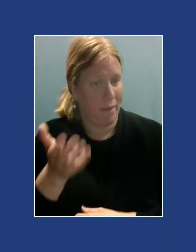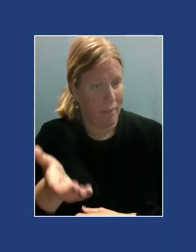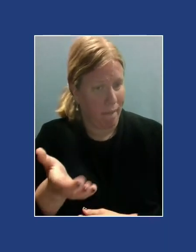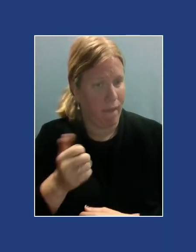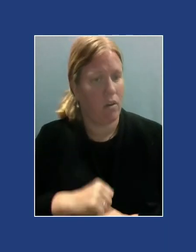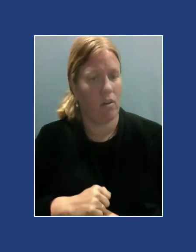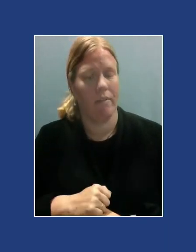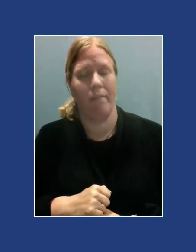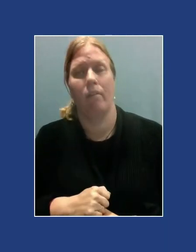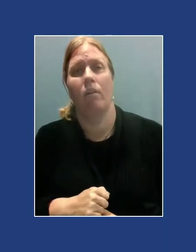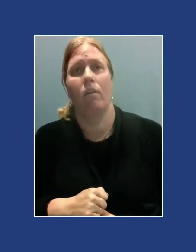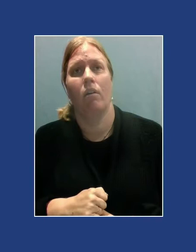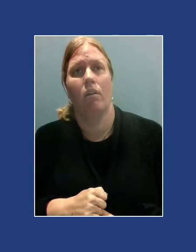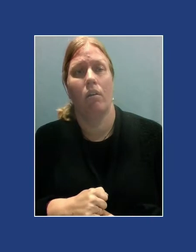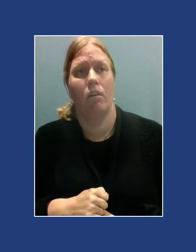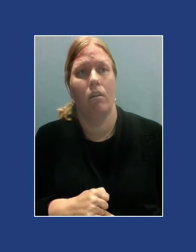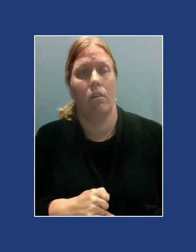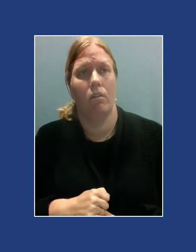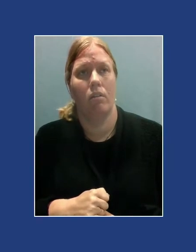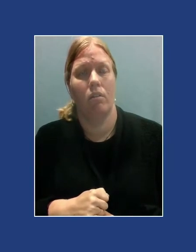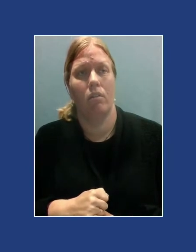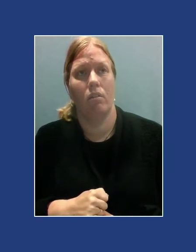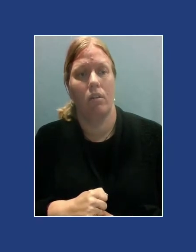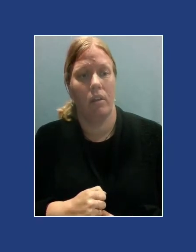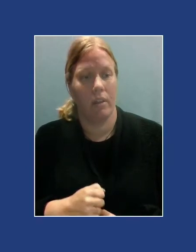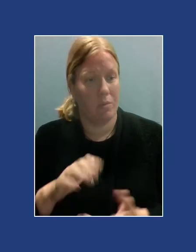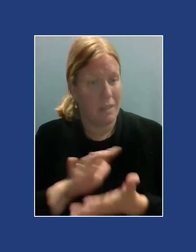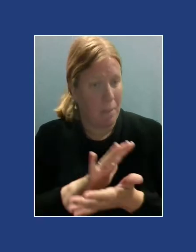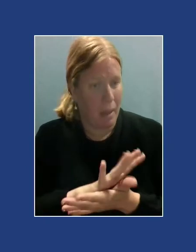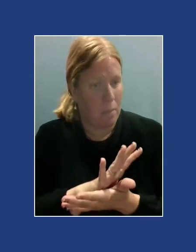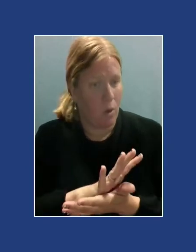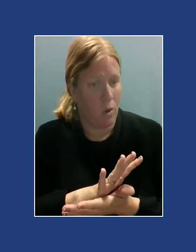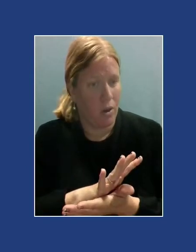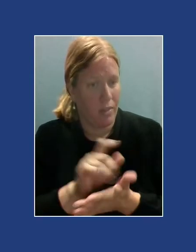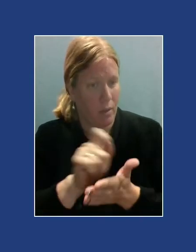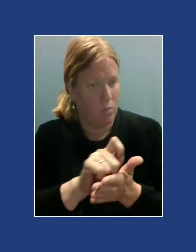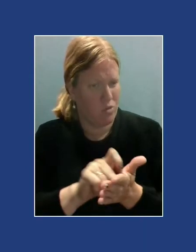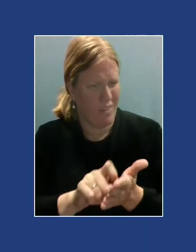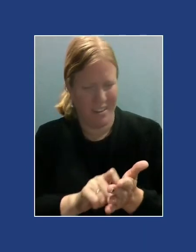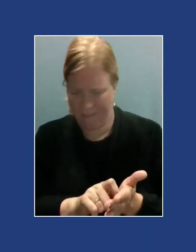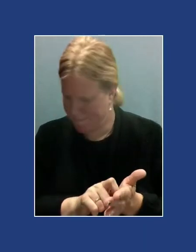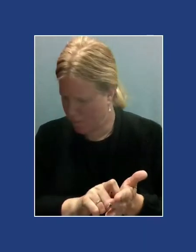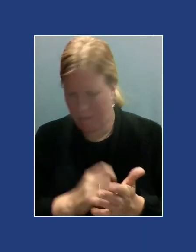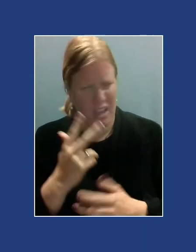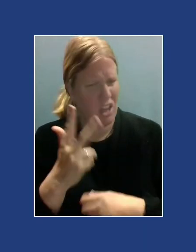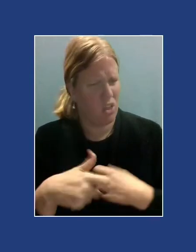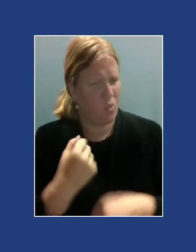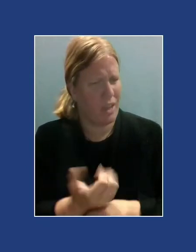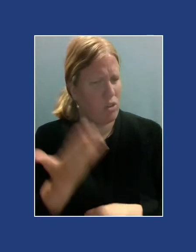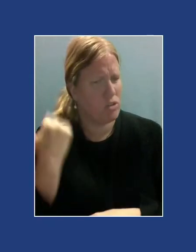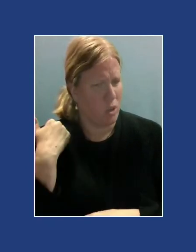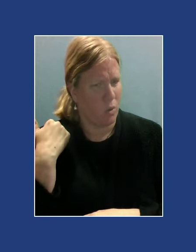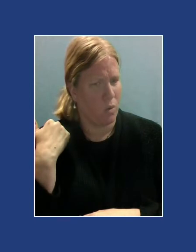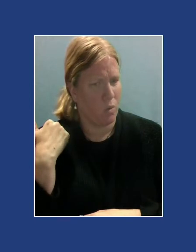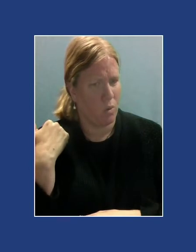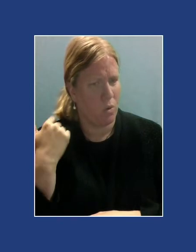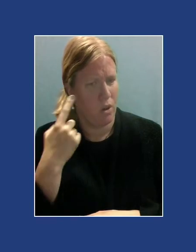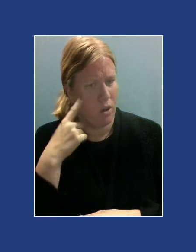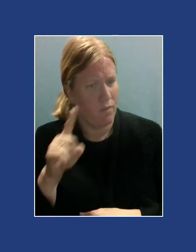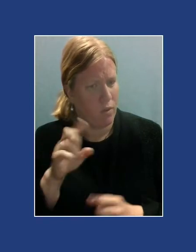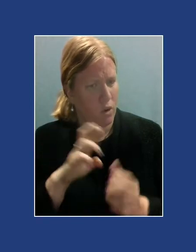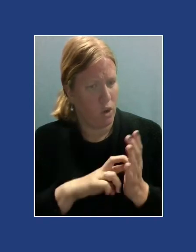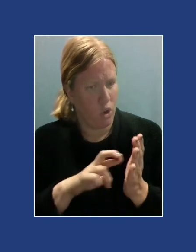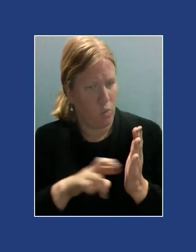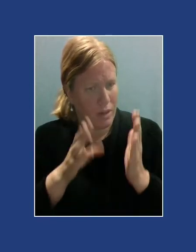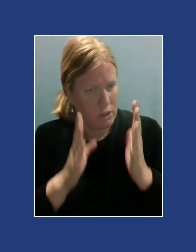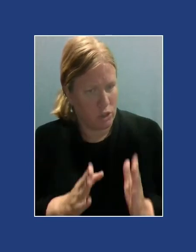for example. And there was a paper that came out, I guess, 3 years ago from a researcher